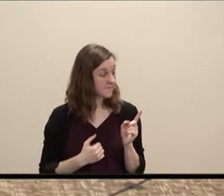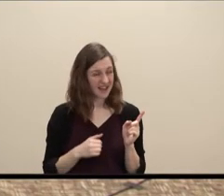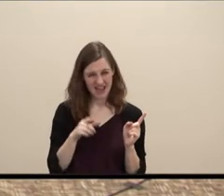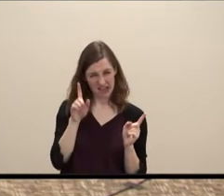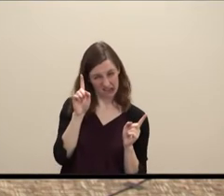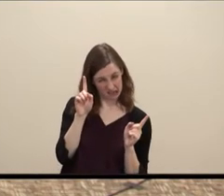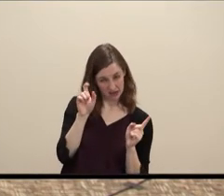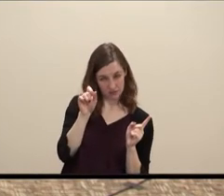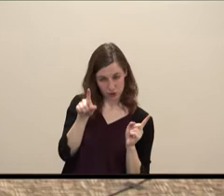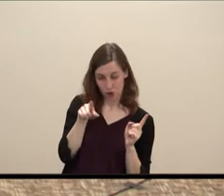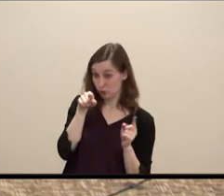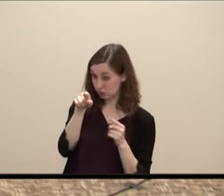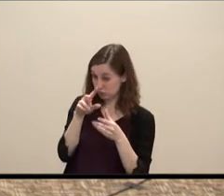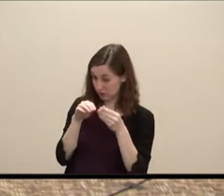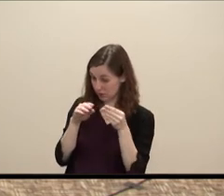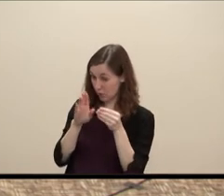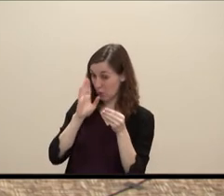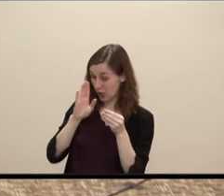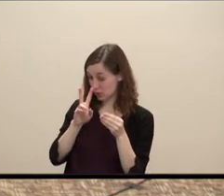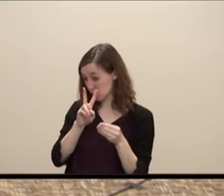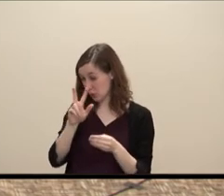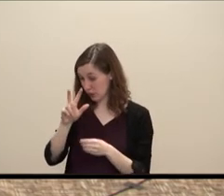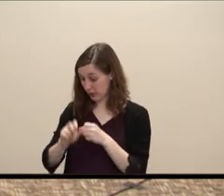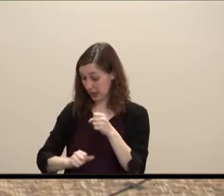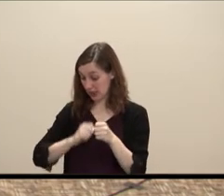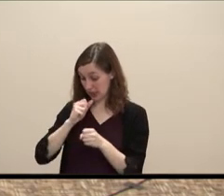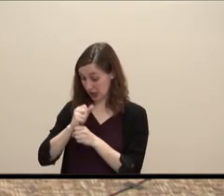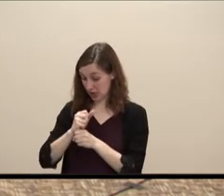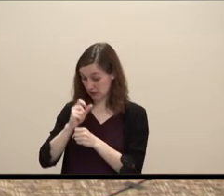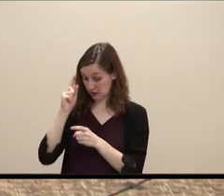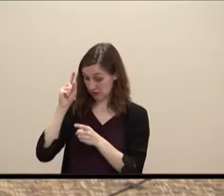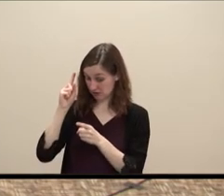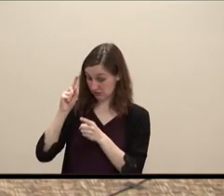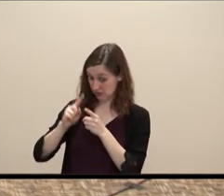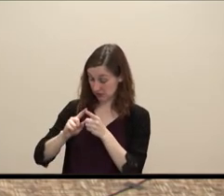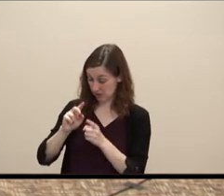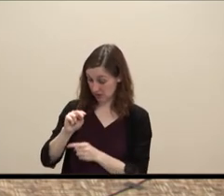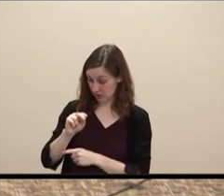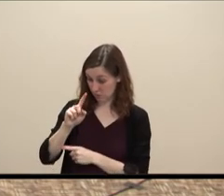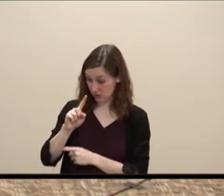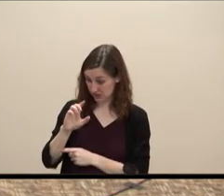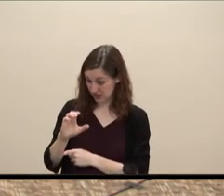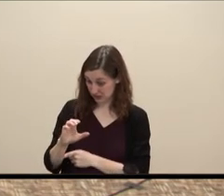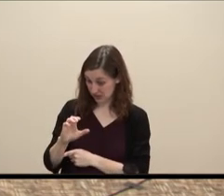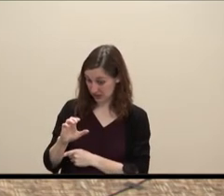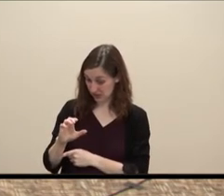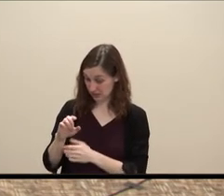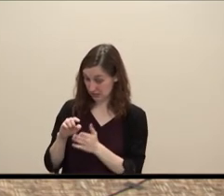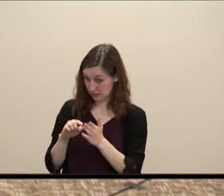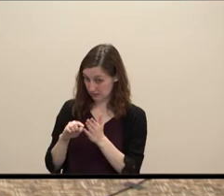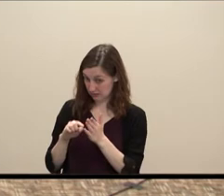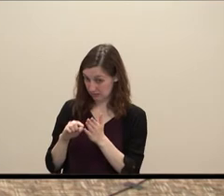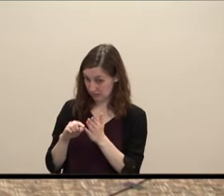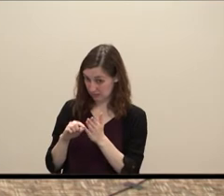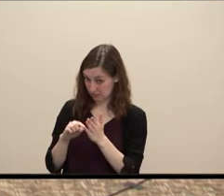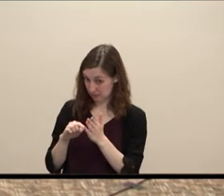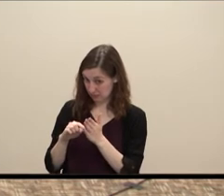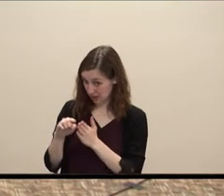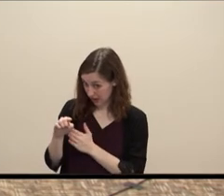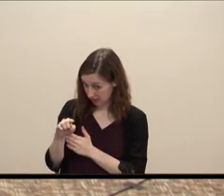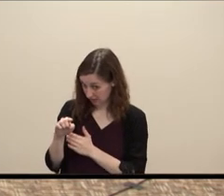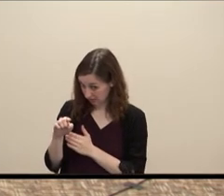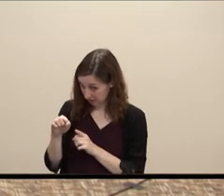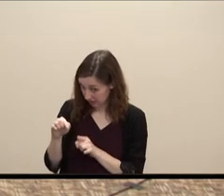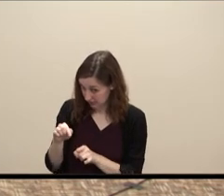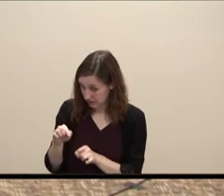So are you saying that it's going to be 2 or 3 years before anyone see any payback out of this? No,